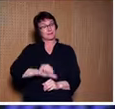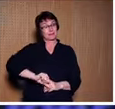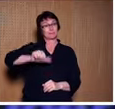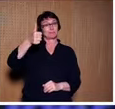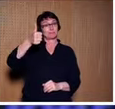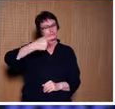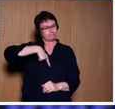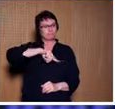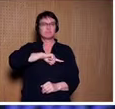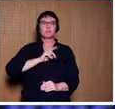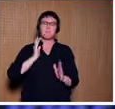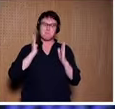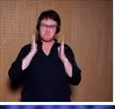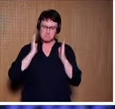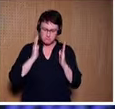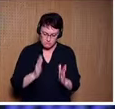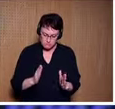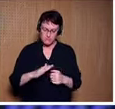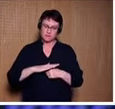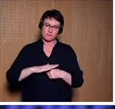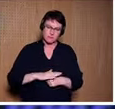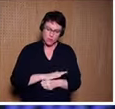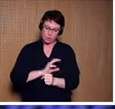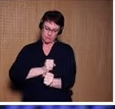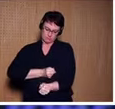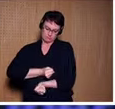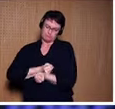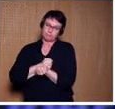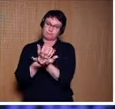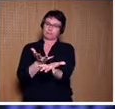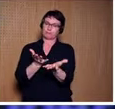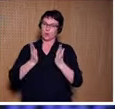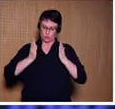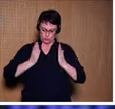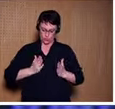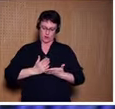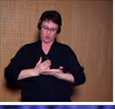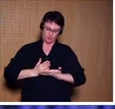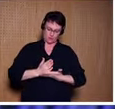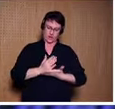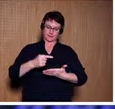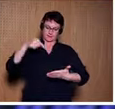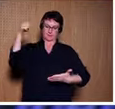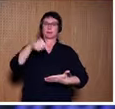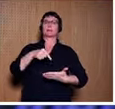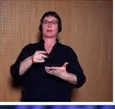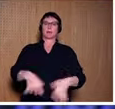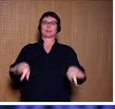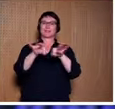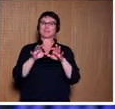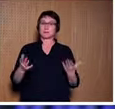full-throated reiteration of the primacy of the human rights architecture.